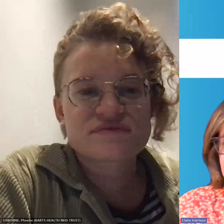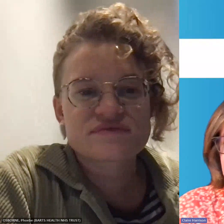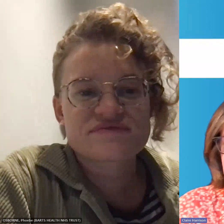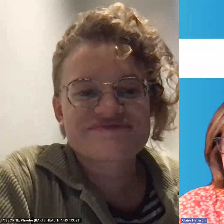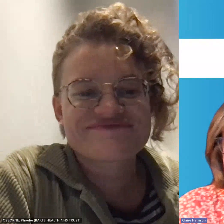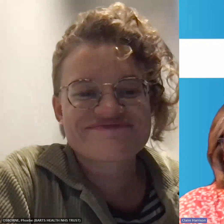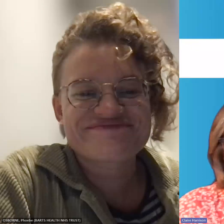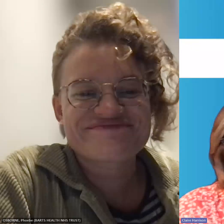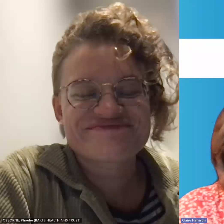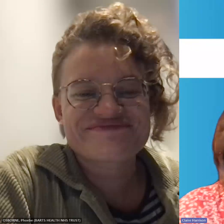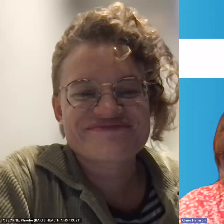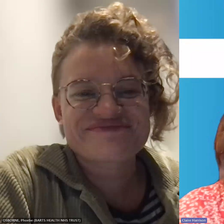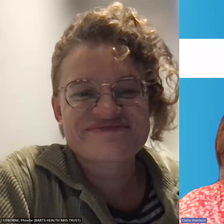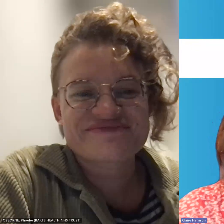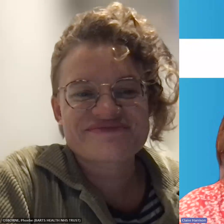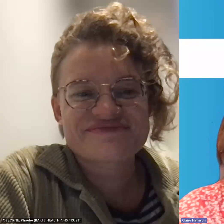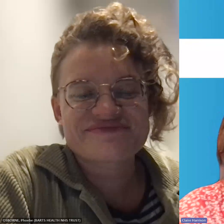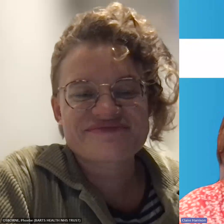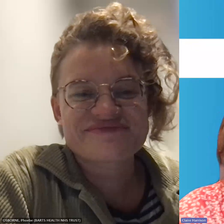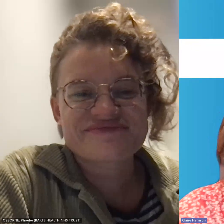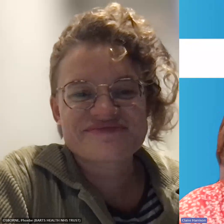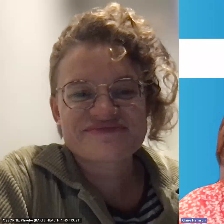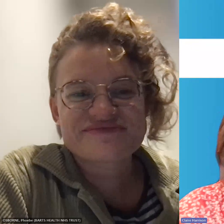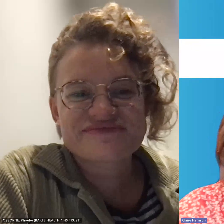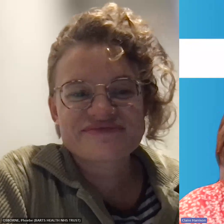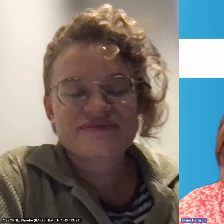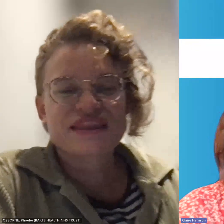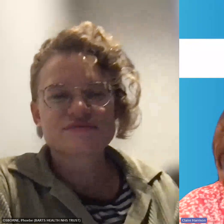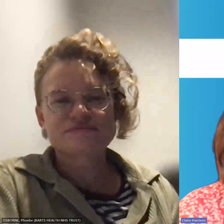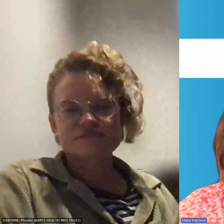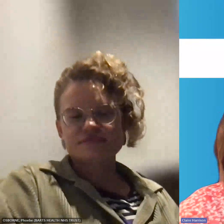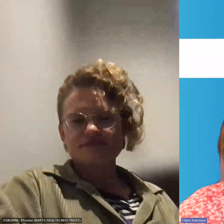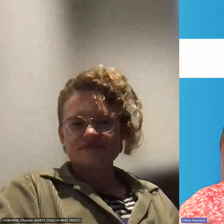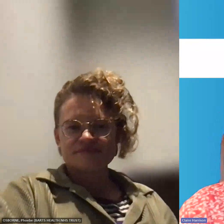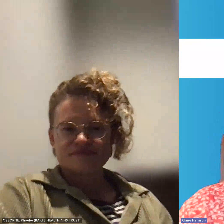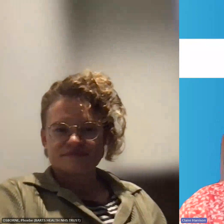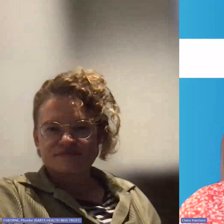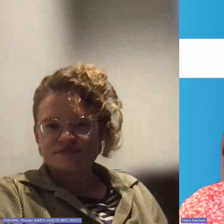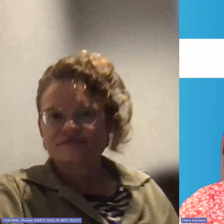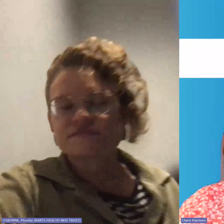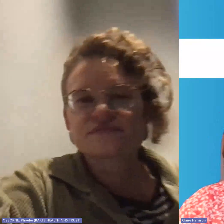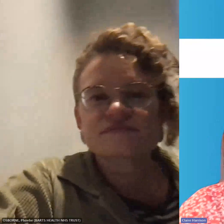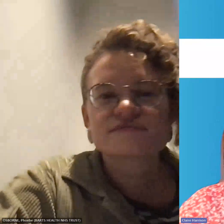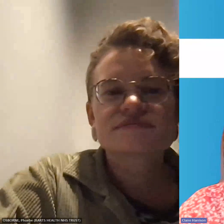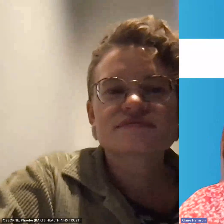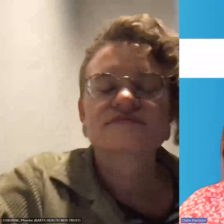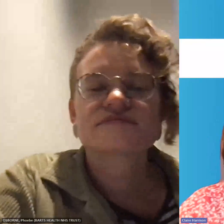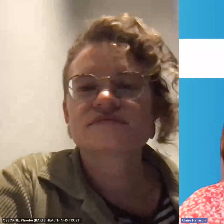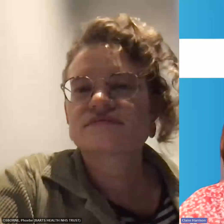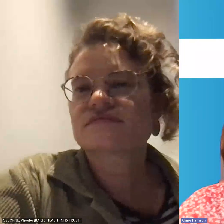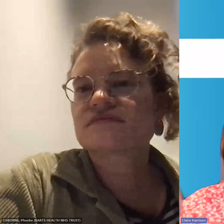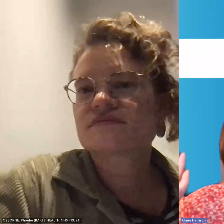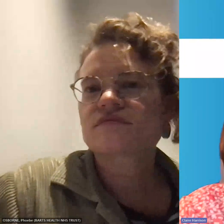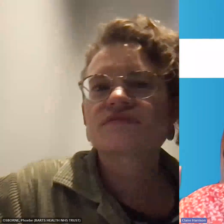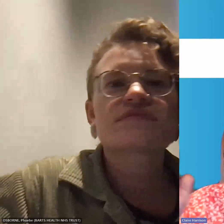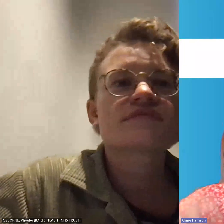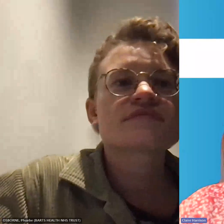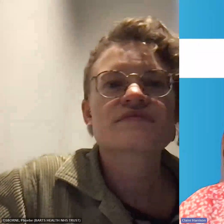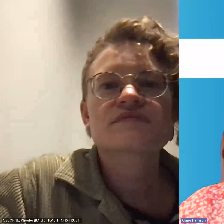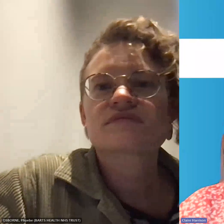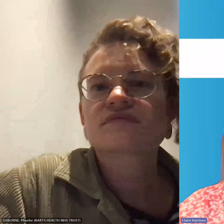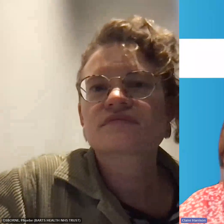Brilliant. Right, Phoebe, that was fantastic. What a great overview of all the features. If anyone does have a question, you can either type it into the chat at the side